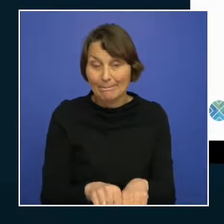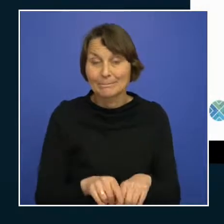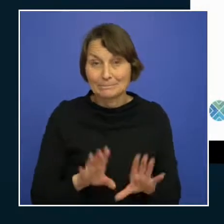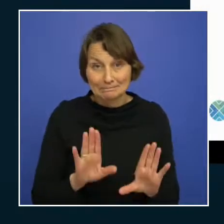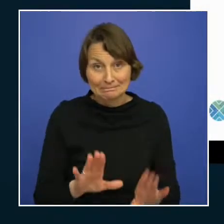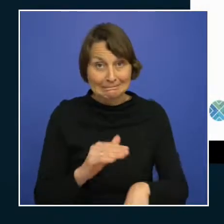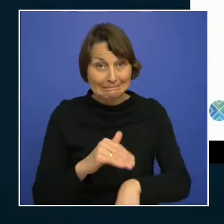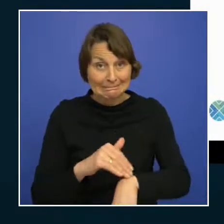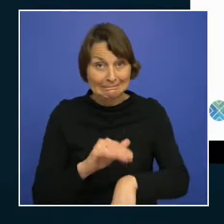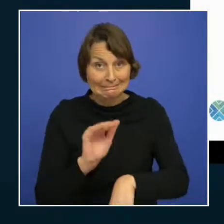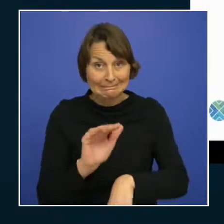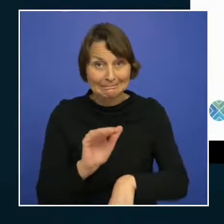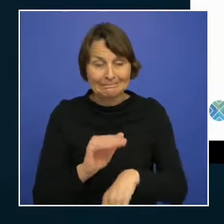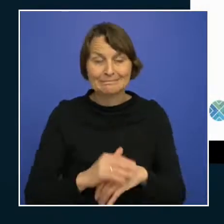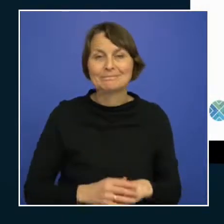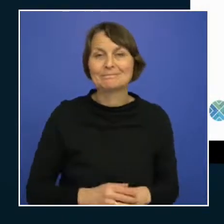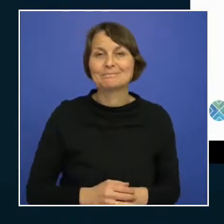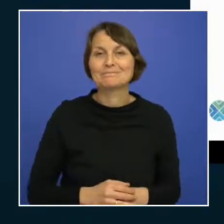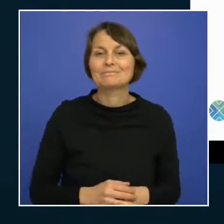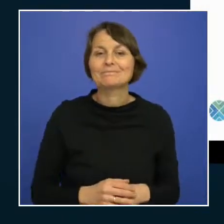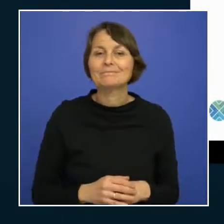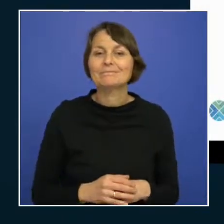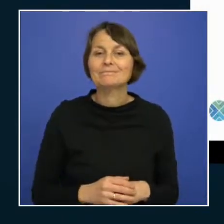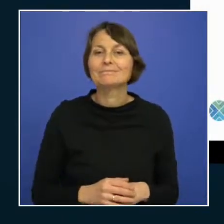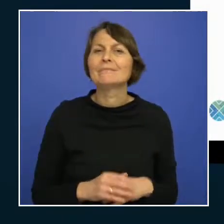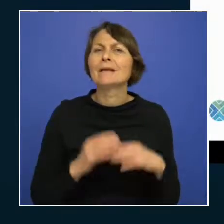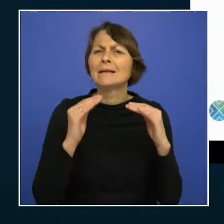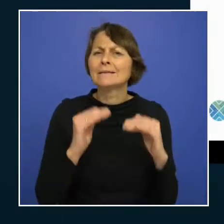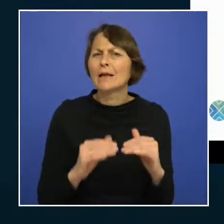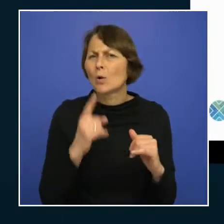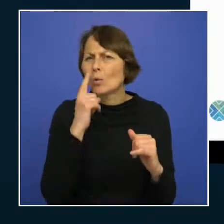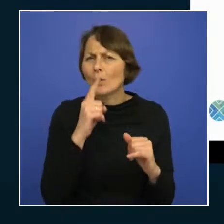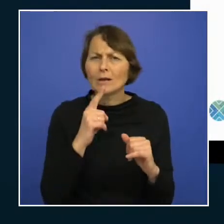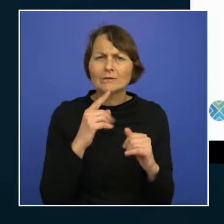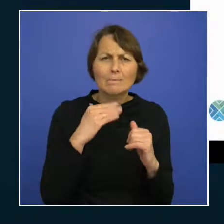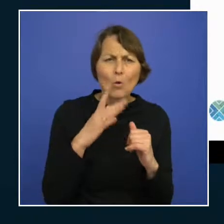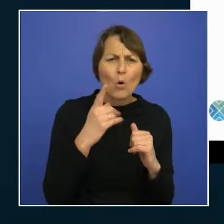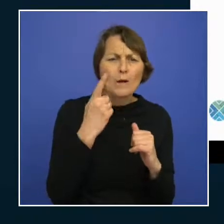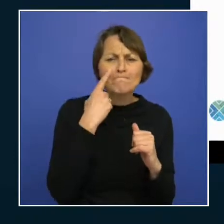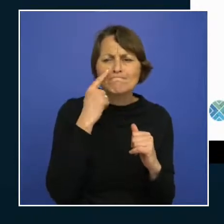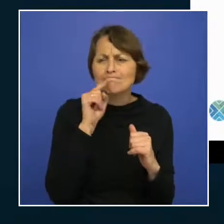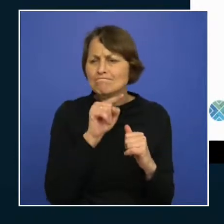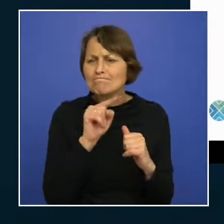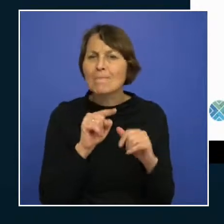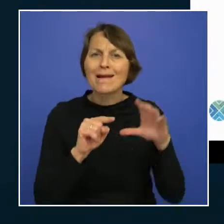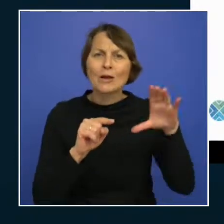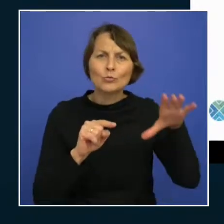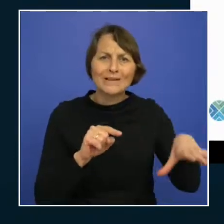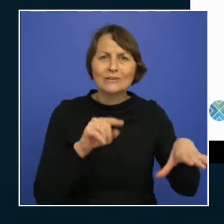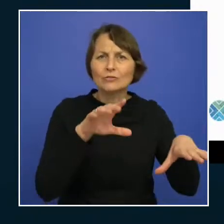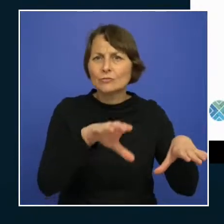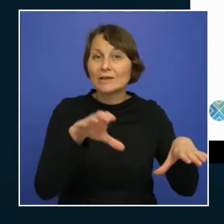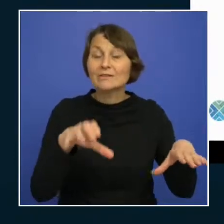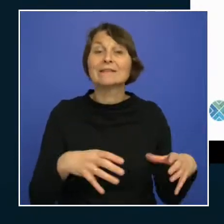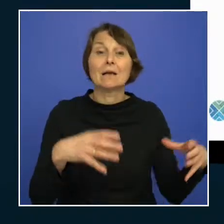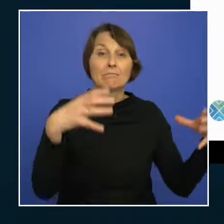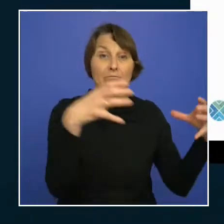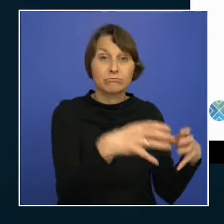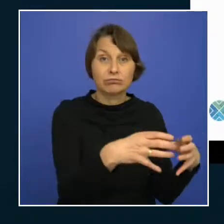In this layer, we're going to look specifically at regions. So a region is a set of data centers to ensure high